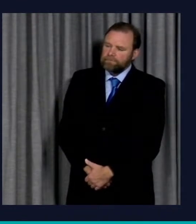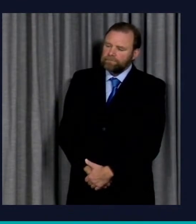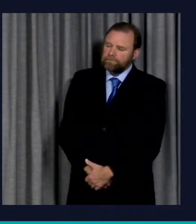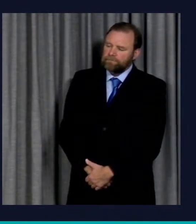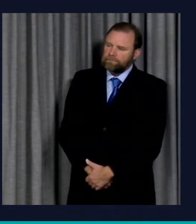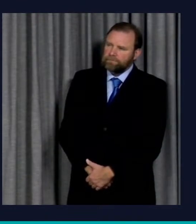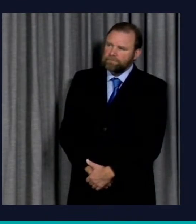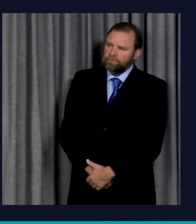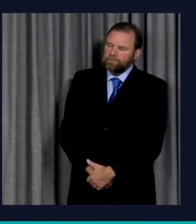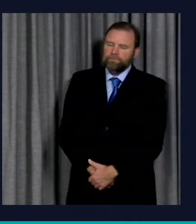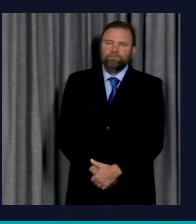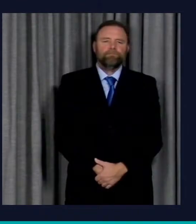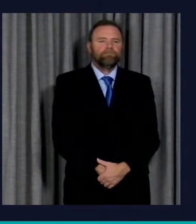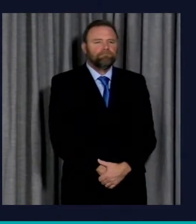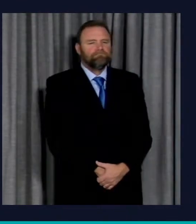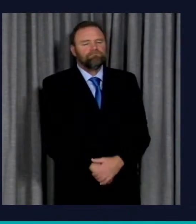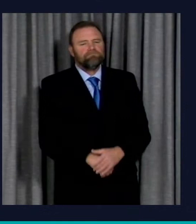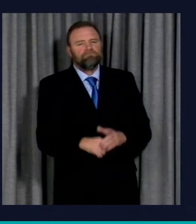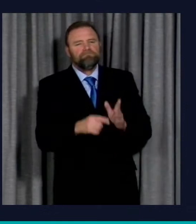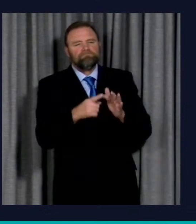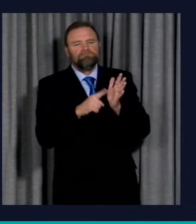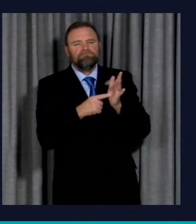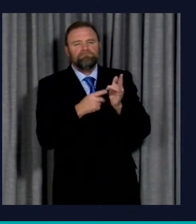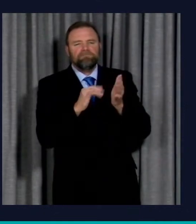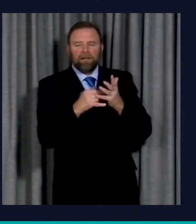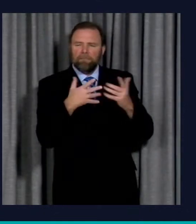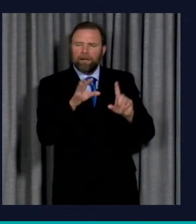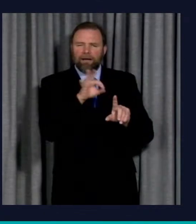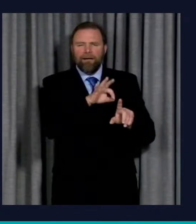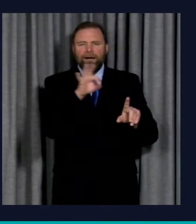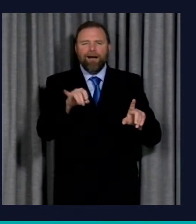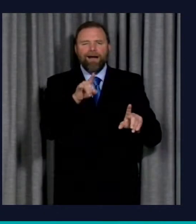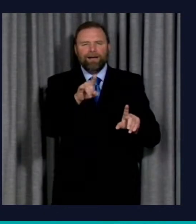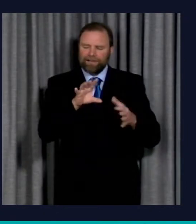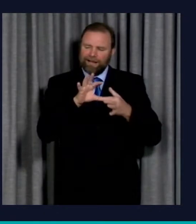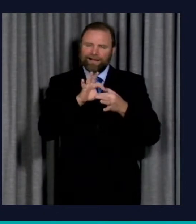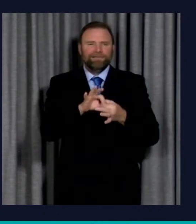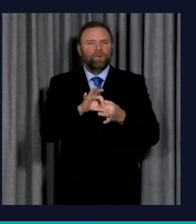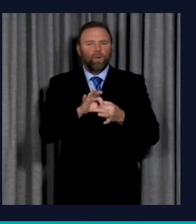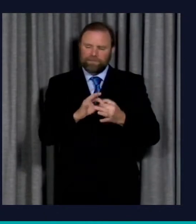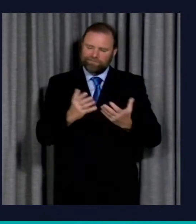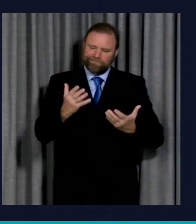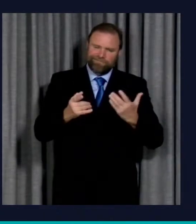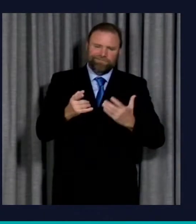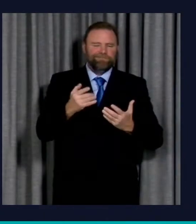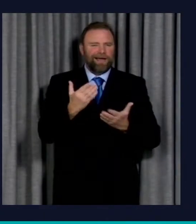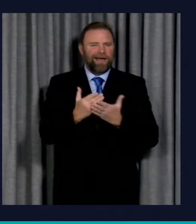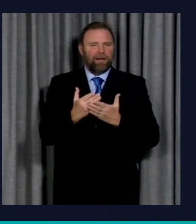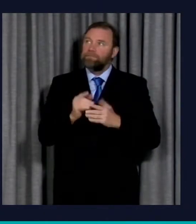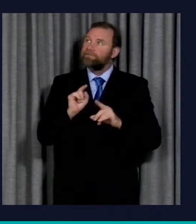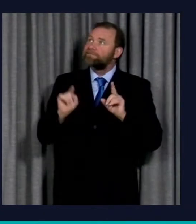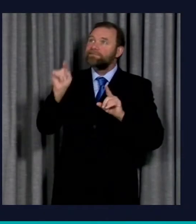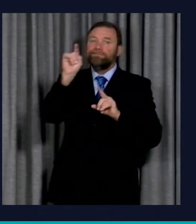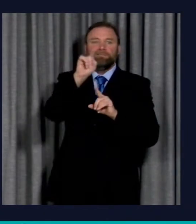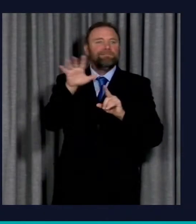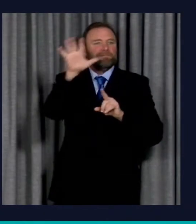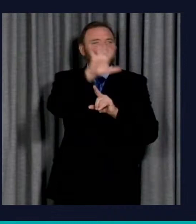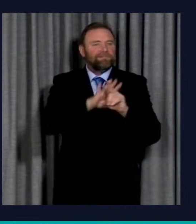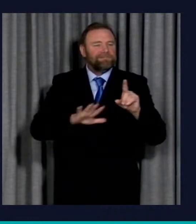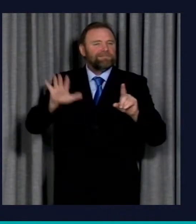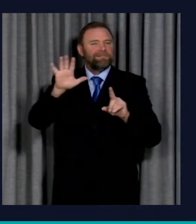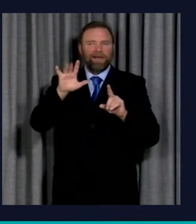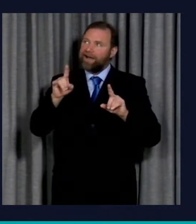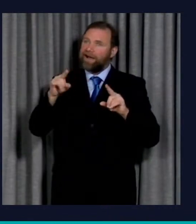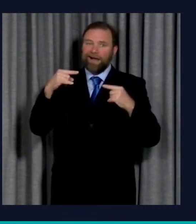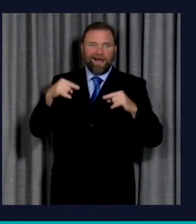hyn. Ellis was just asking me whether it is fair that there are different numbers of people able to be